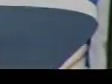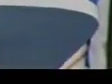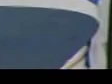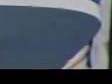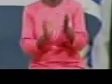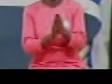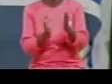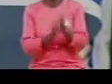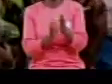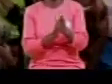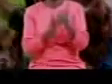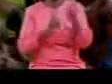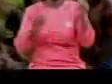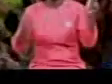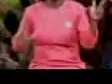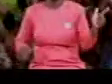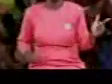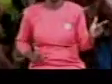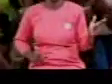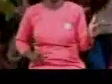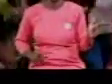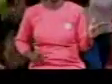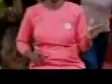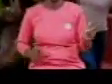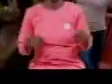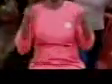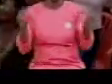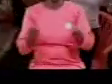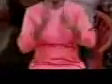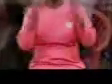Praise the Lord!